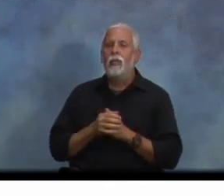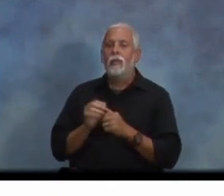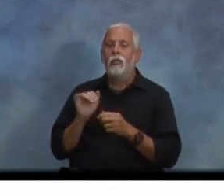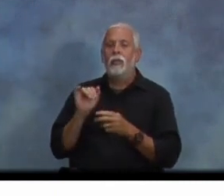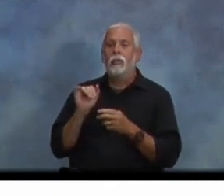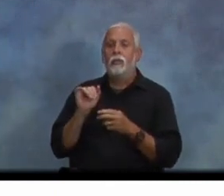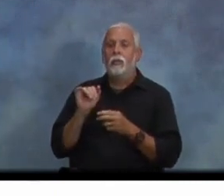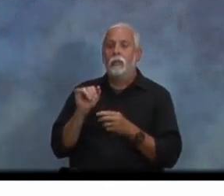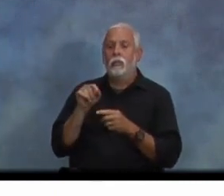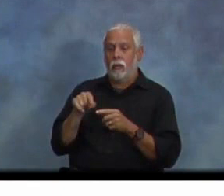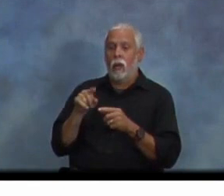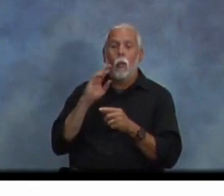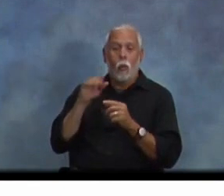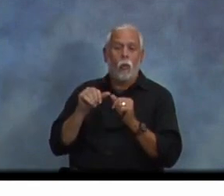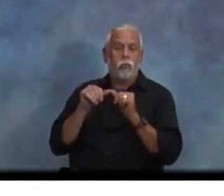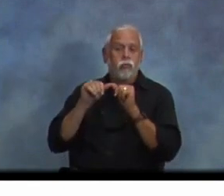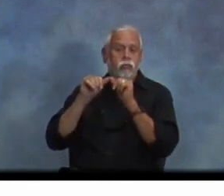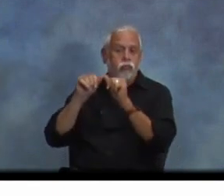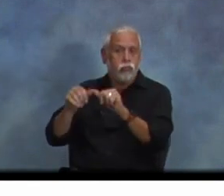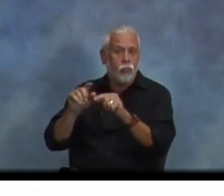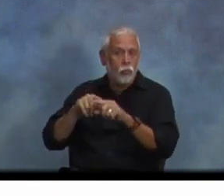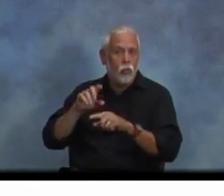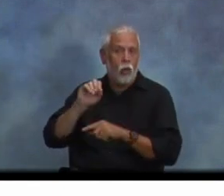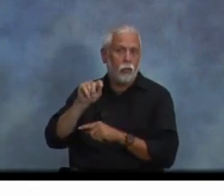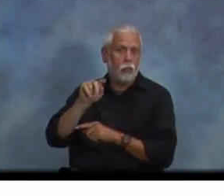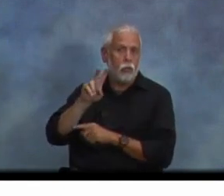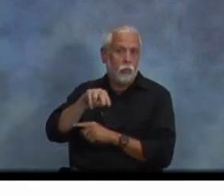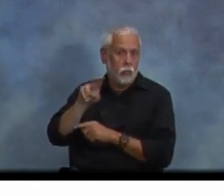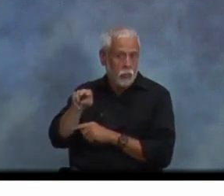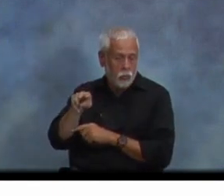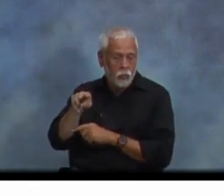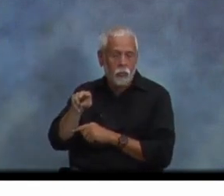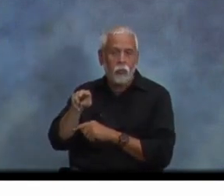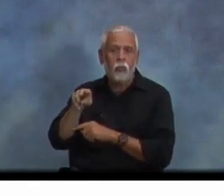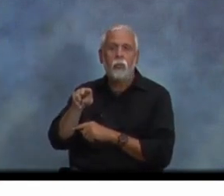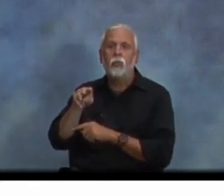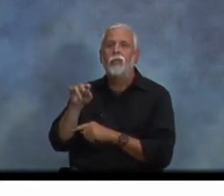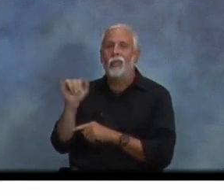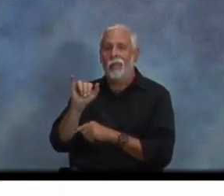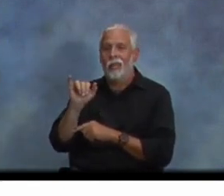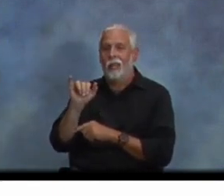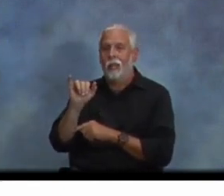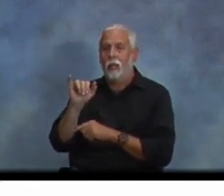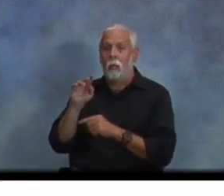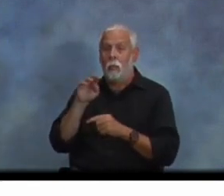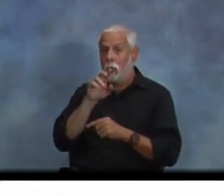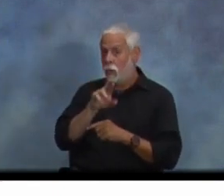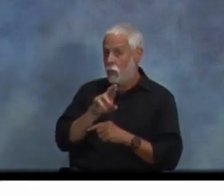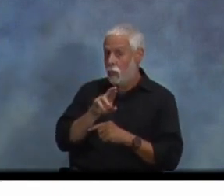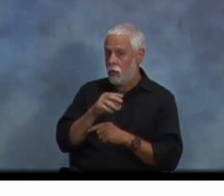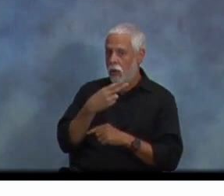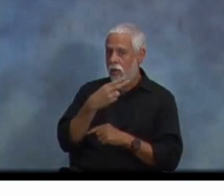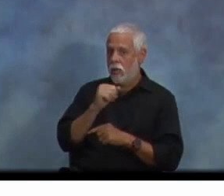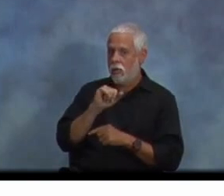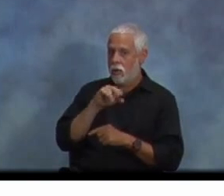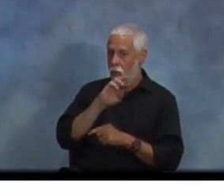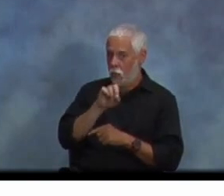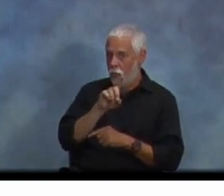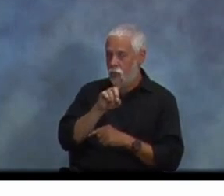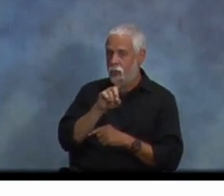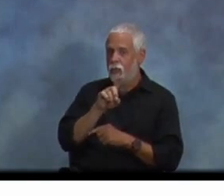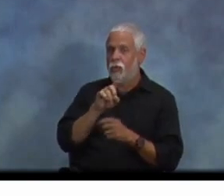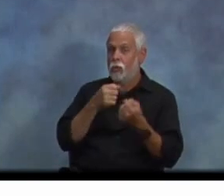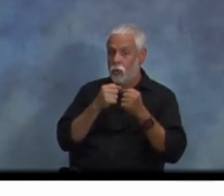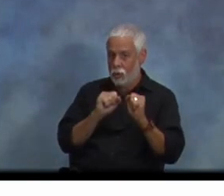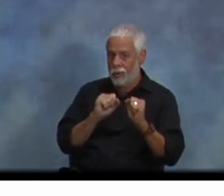site will be extended until October 22nd. And also in relation to boosters, we have the Haywood Street Congregation Booster